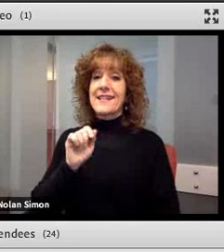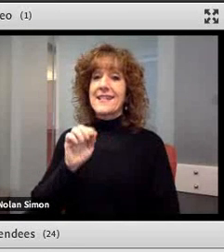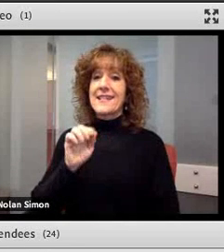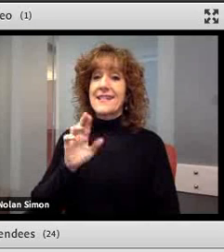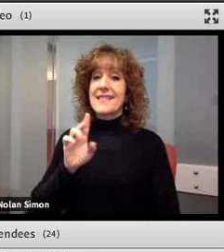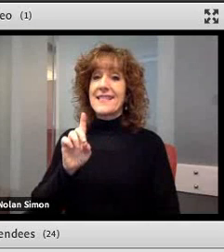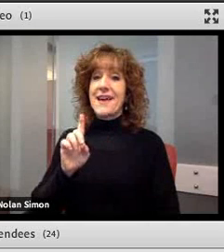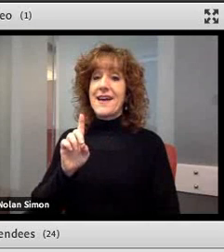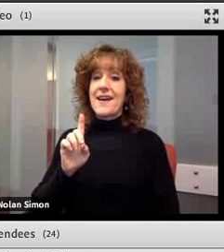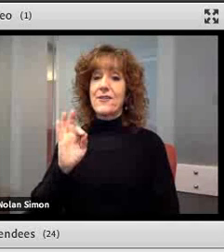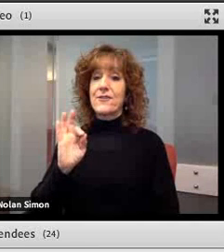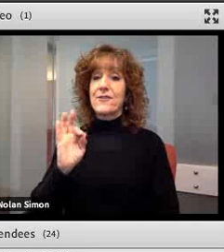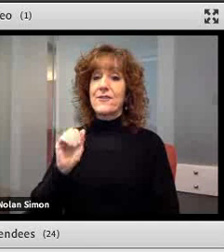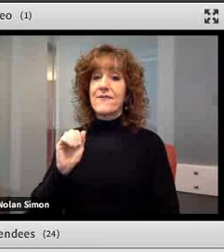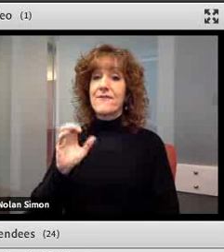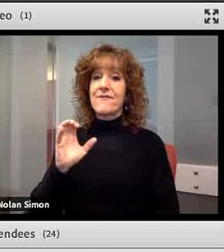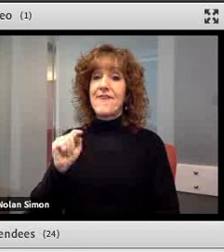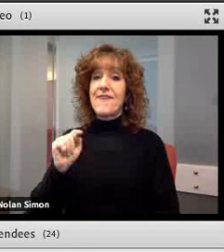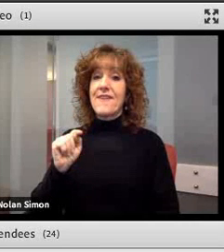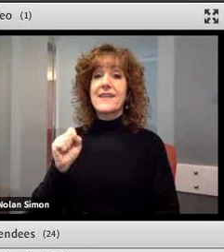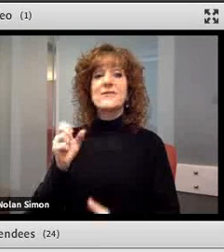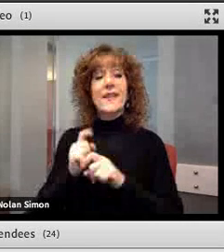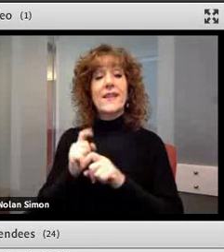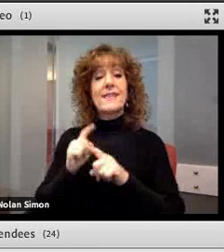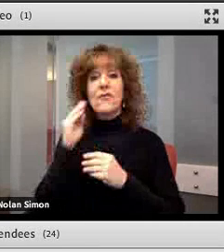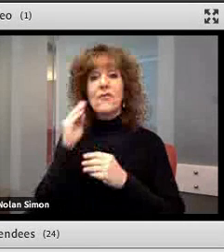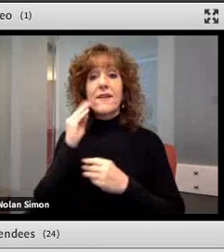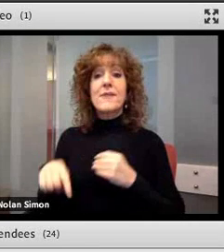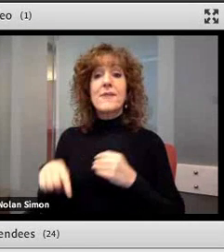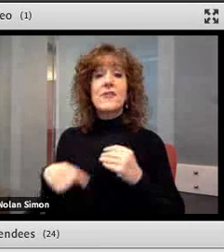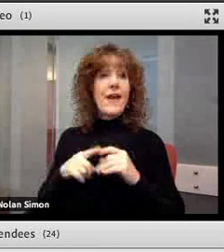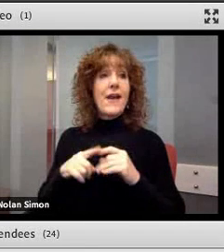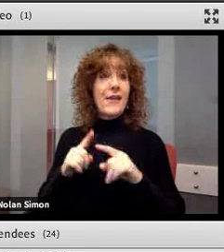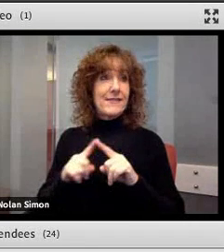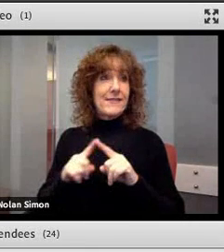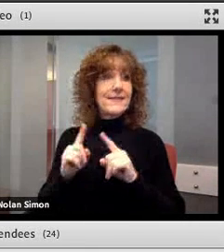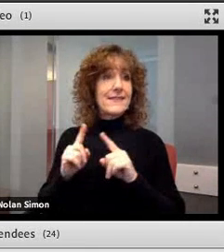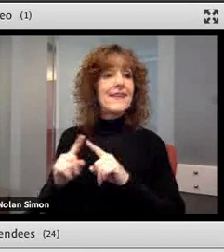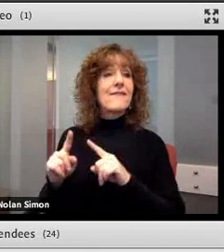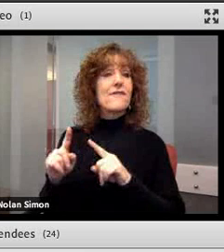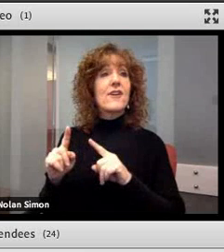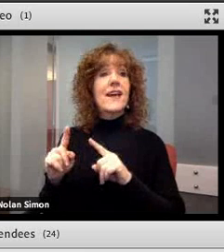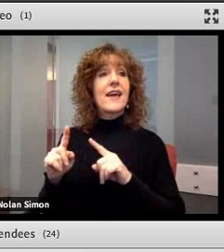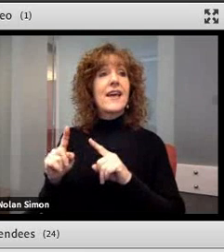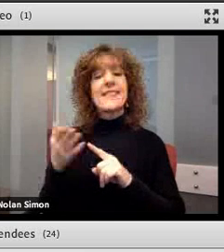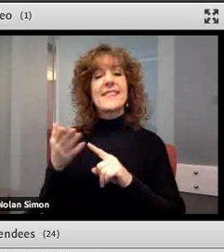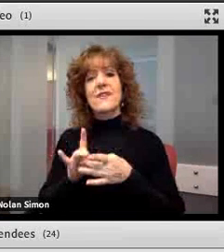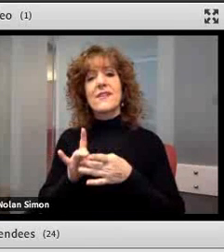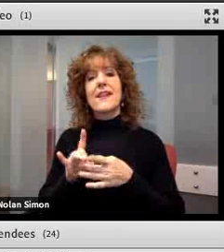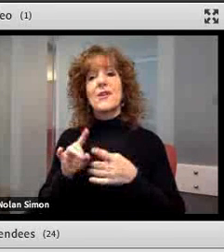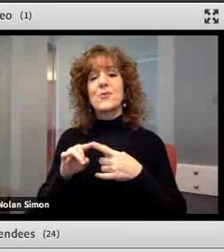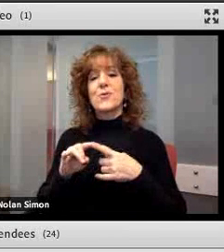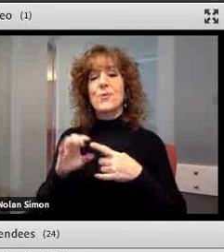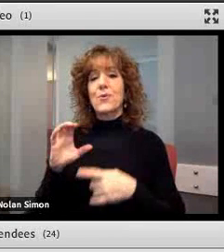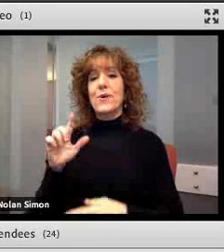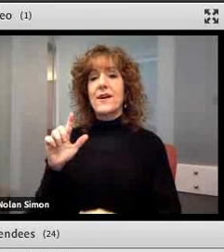get different information about different things related to